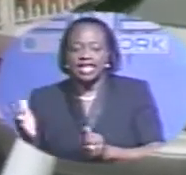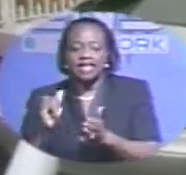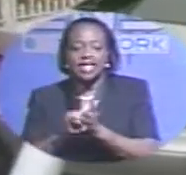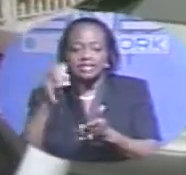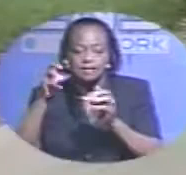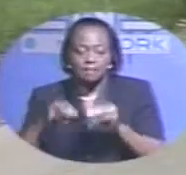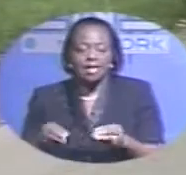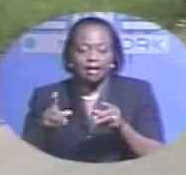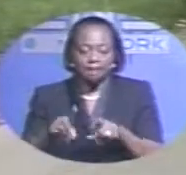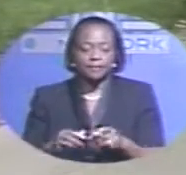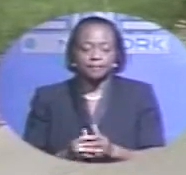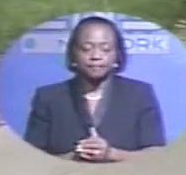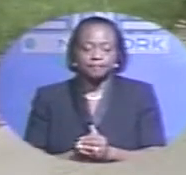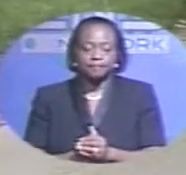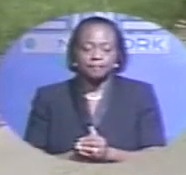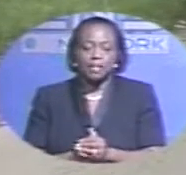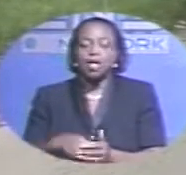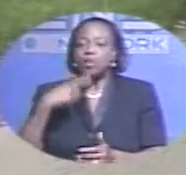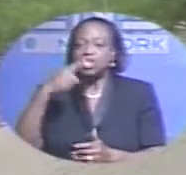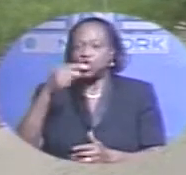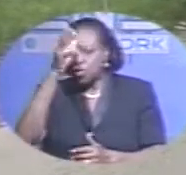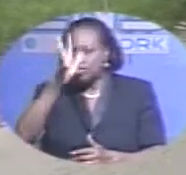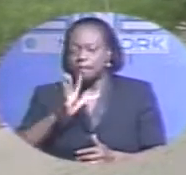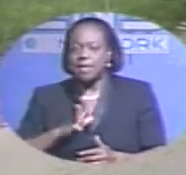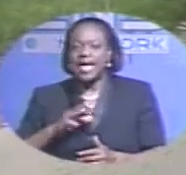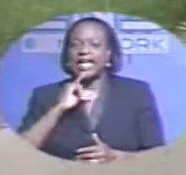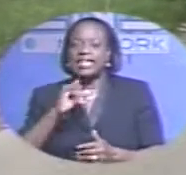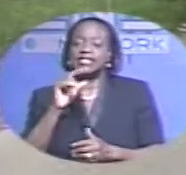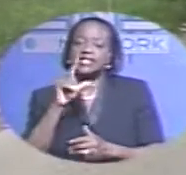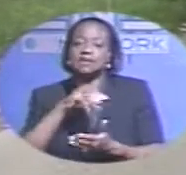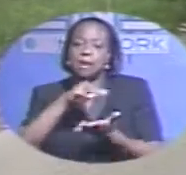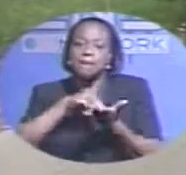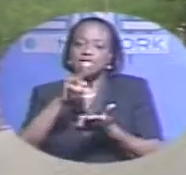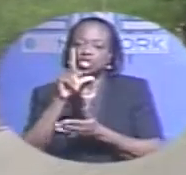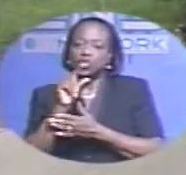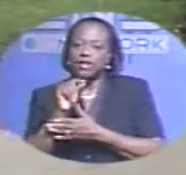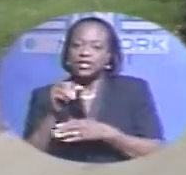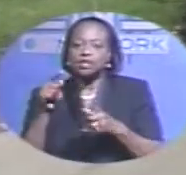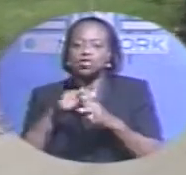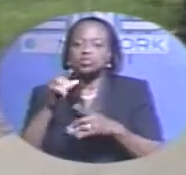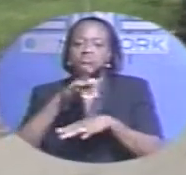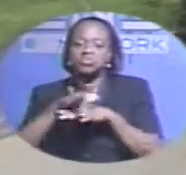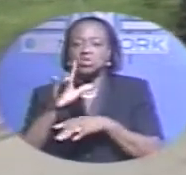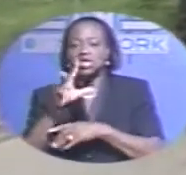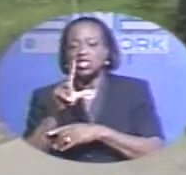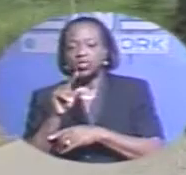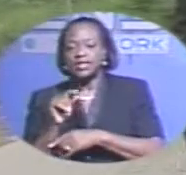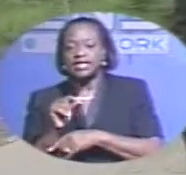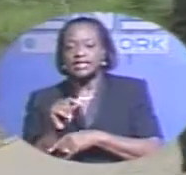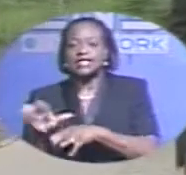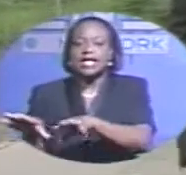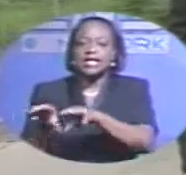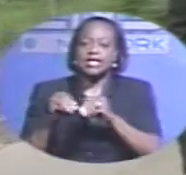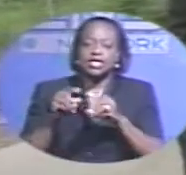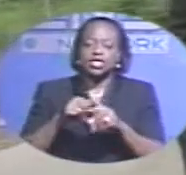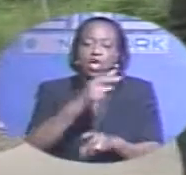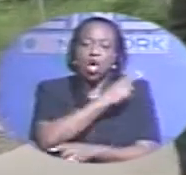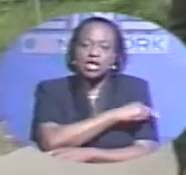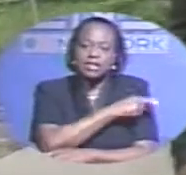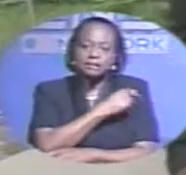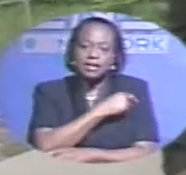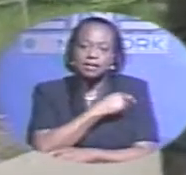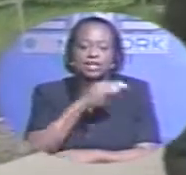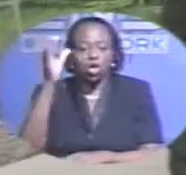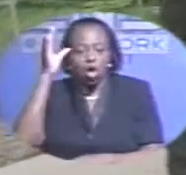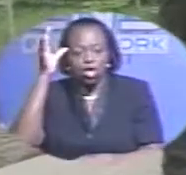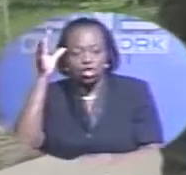their suspicion. Now we're told the man is in his mid-20s to early 20s. Police say he was taken to hospital in a conscious state. They